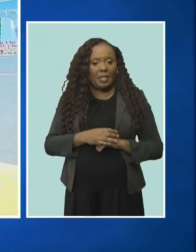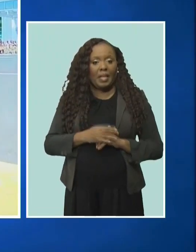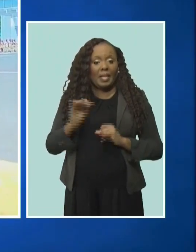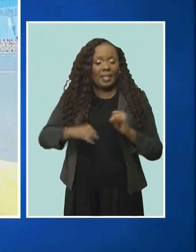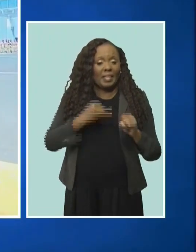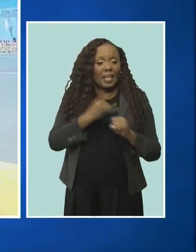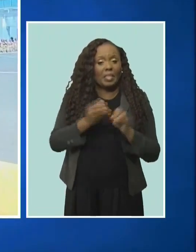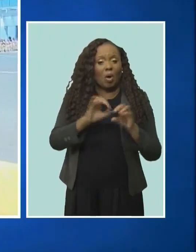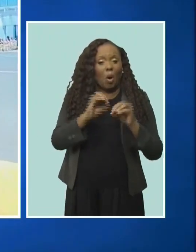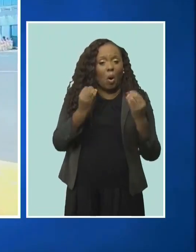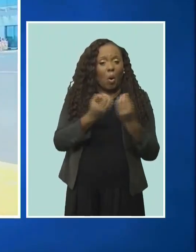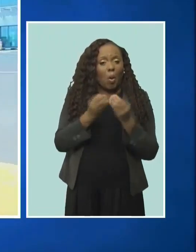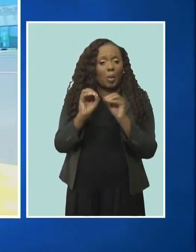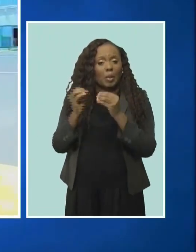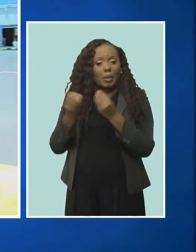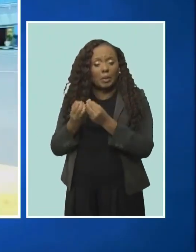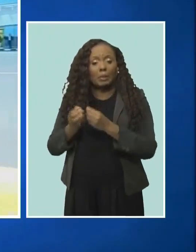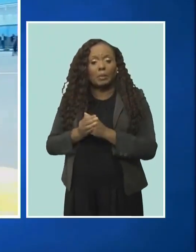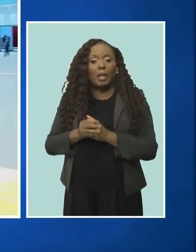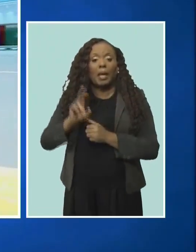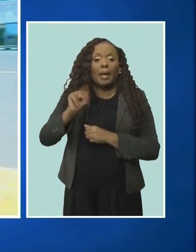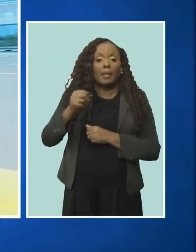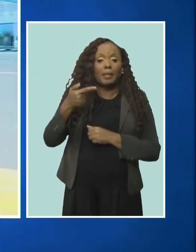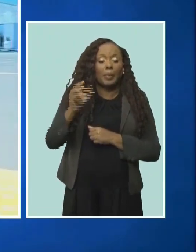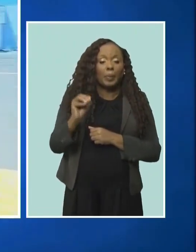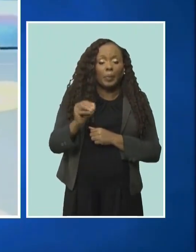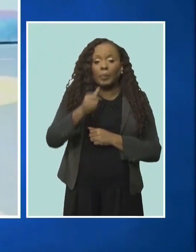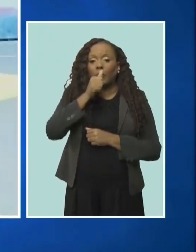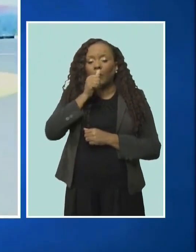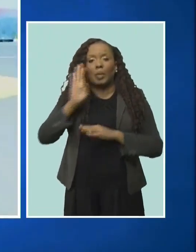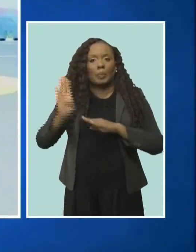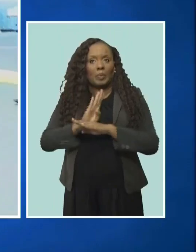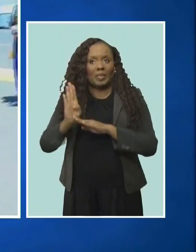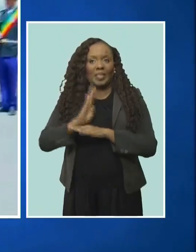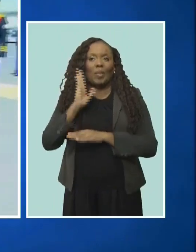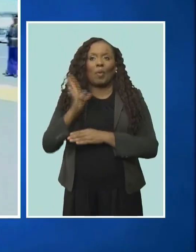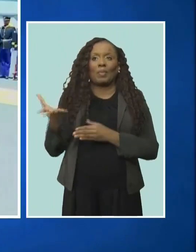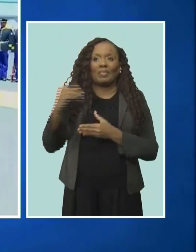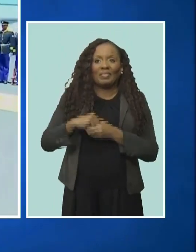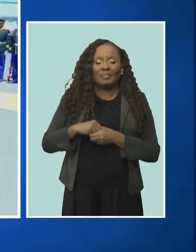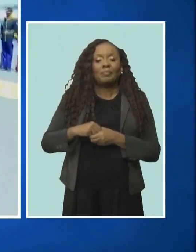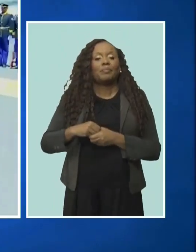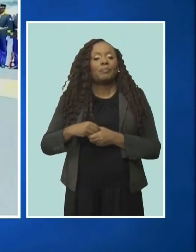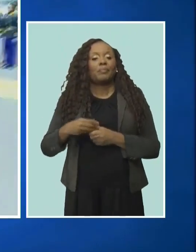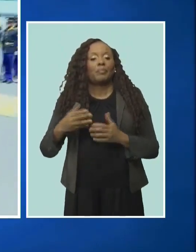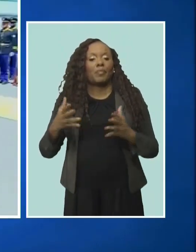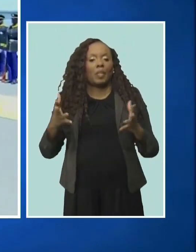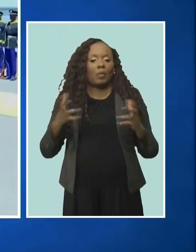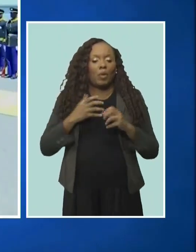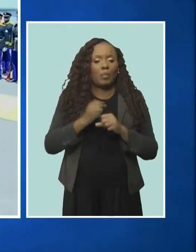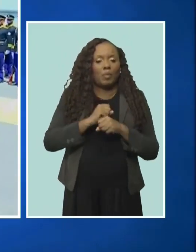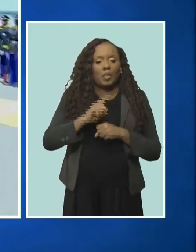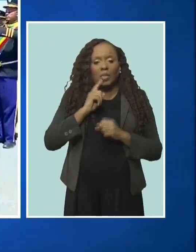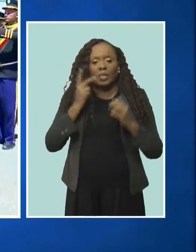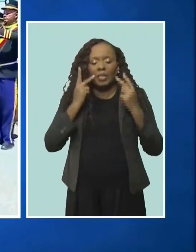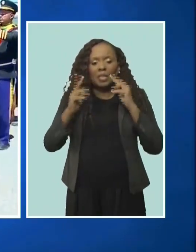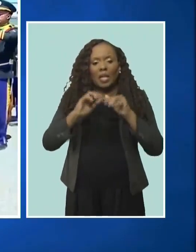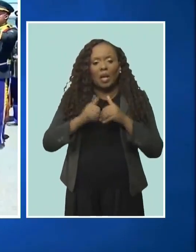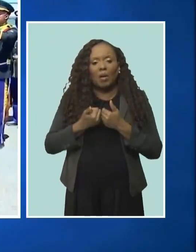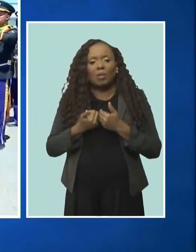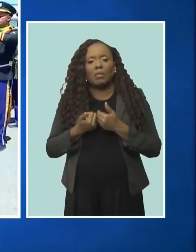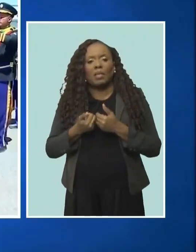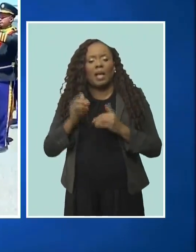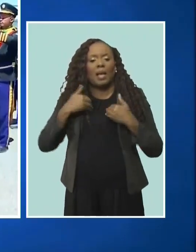organizations, non-governmental organizations, and the private sector. It will focus on advancing reparatory justice and fostering